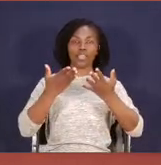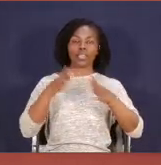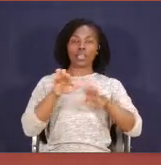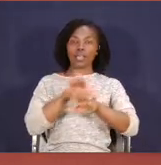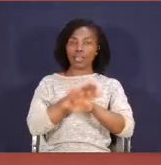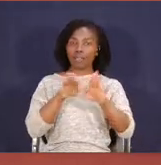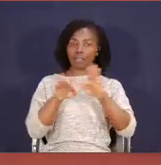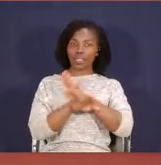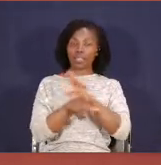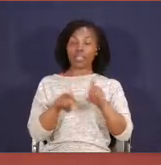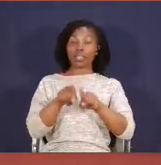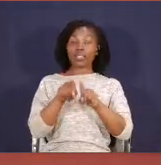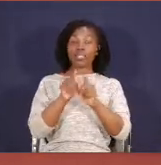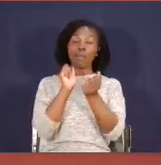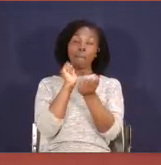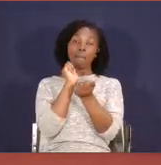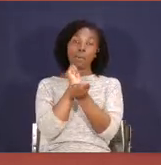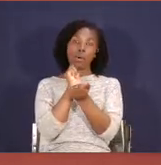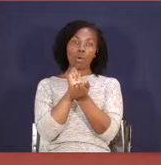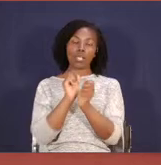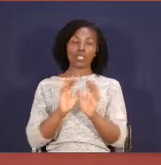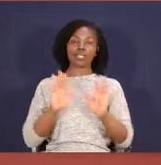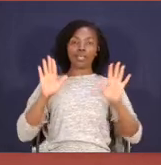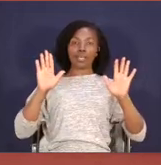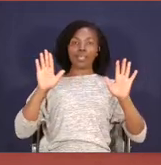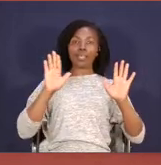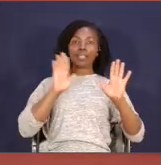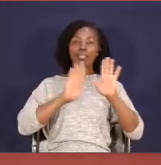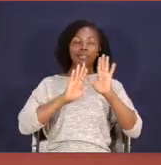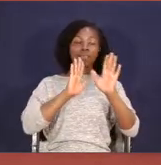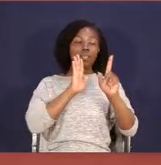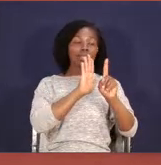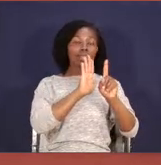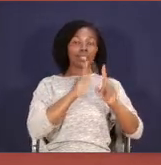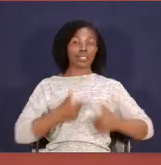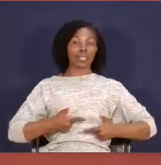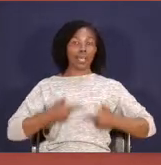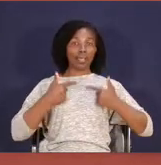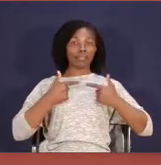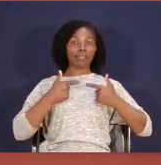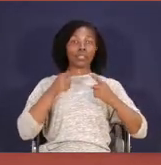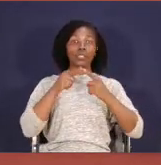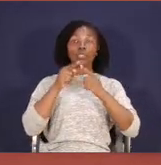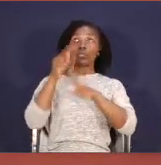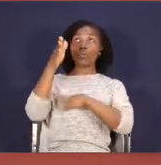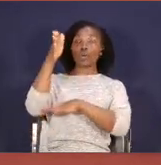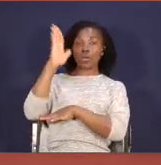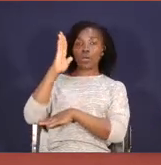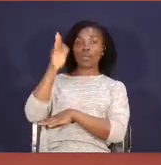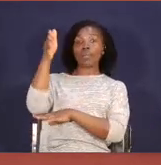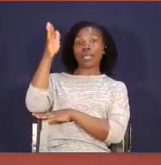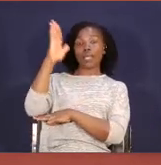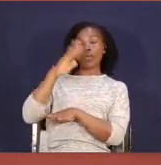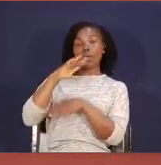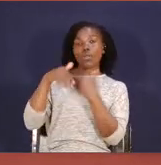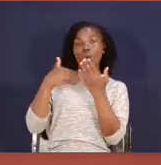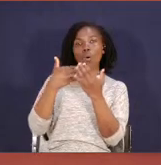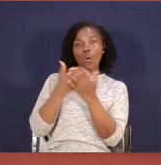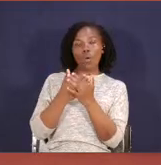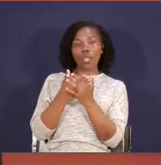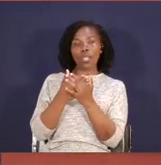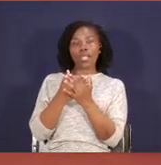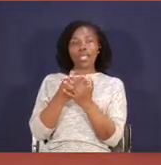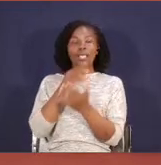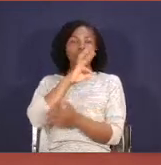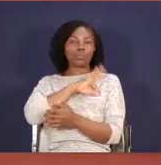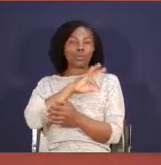gives his life in his season and generation completed to God, and God takes that life. All his merits, all his credentials,